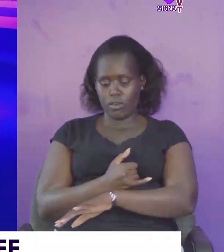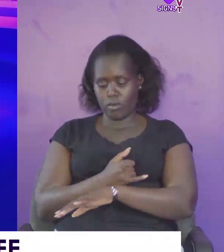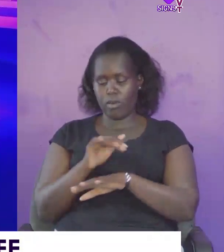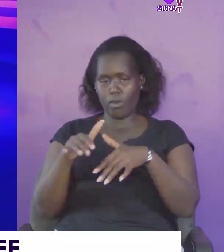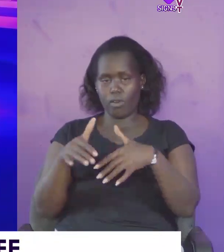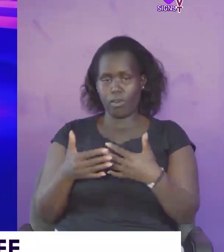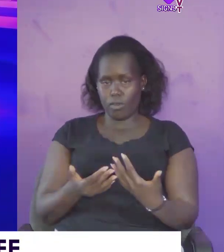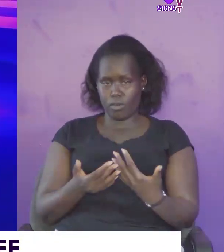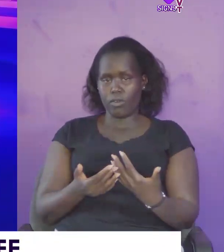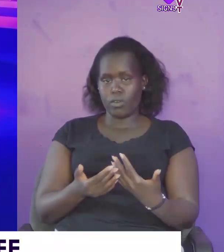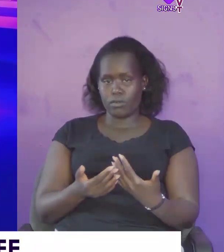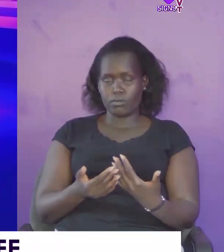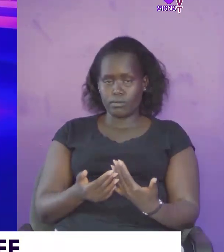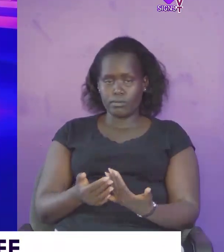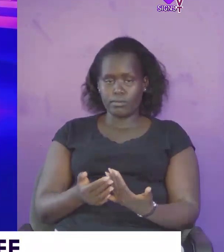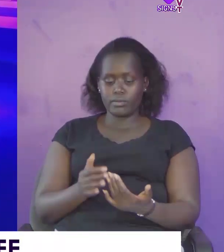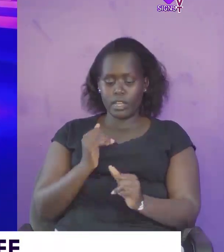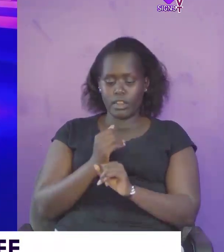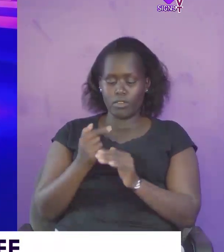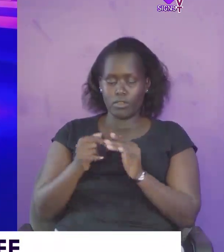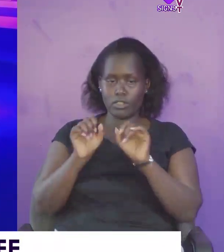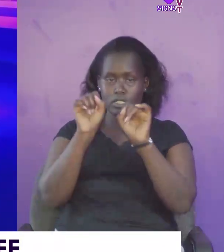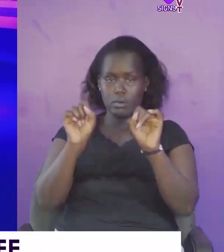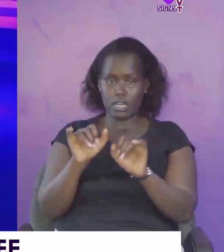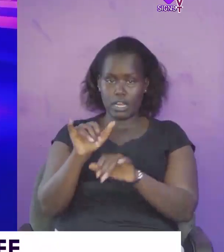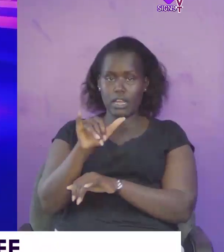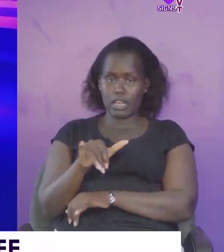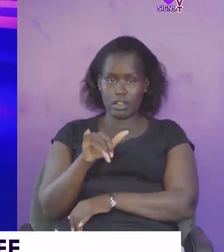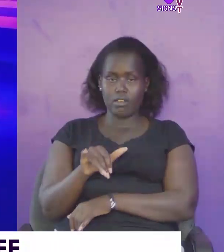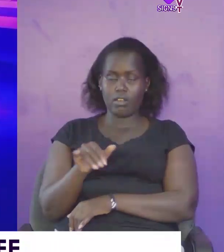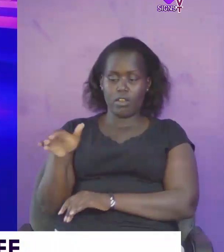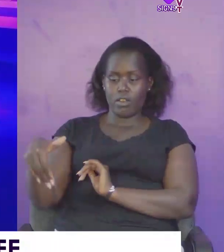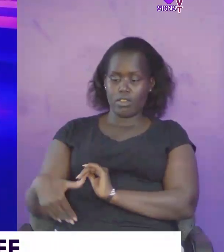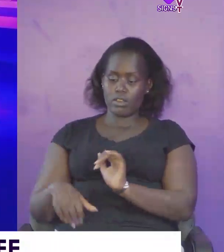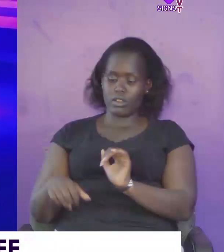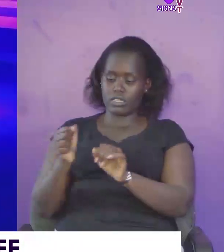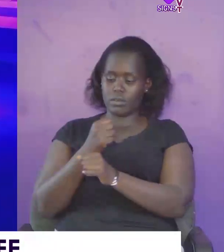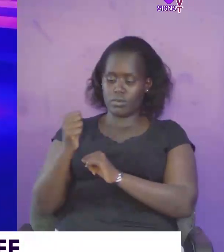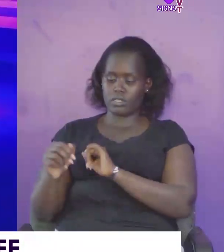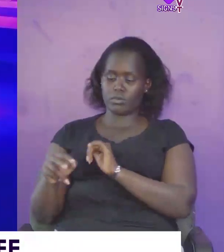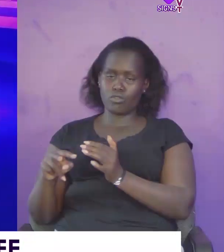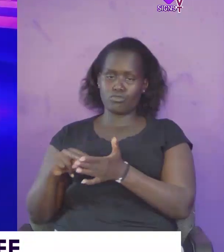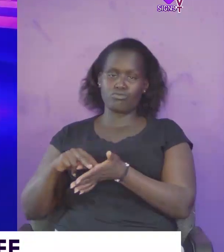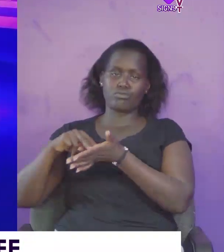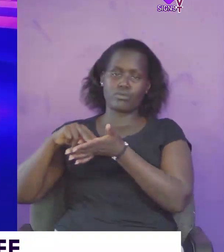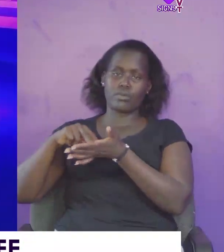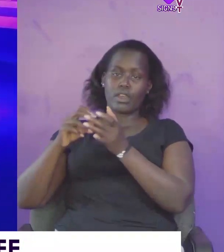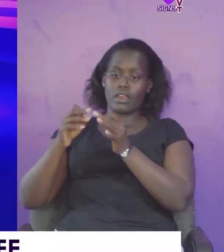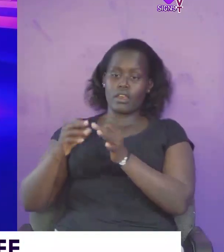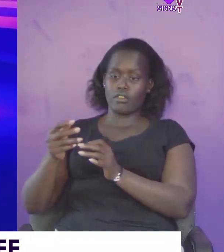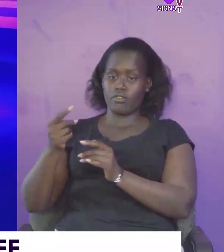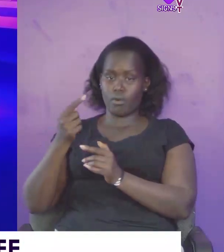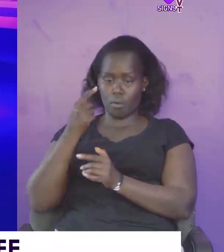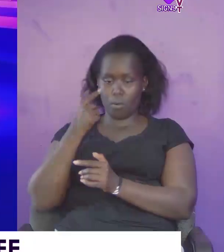of impoverishment, and they do it systematically so that the youth cannot rise up. Okay. If we reflect You're on speaking